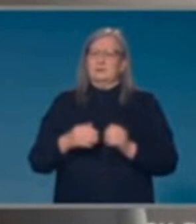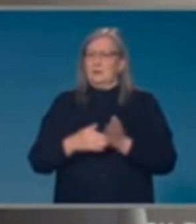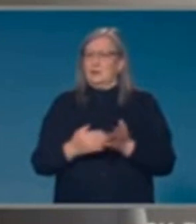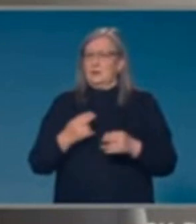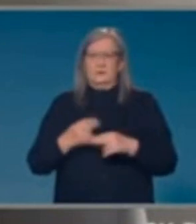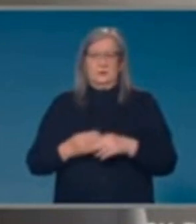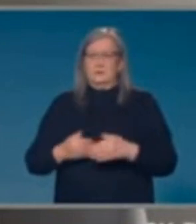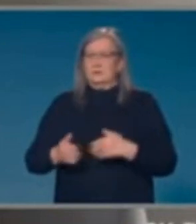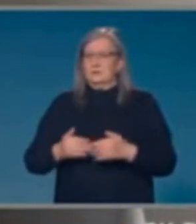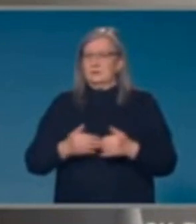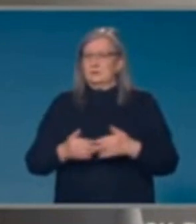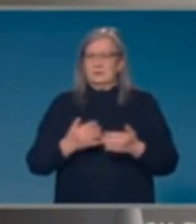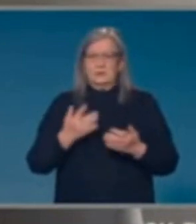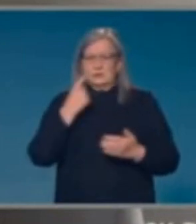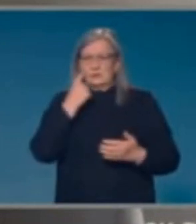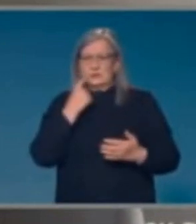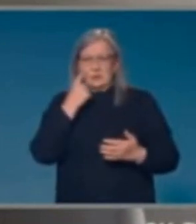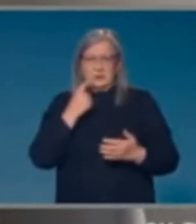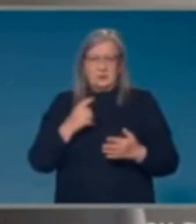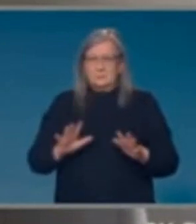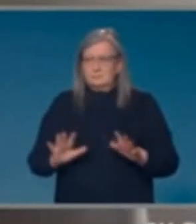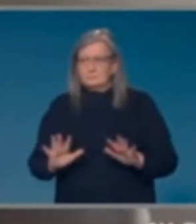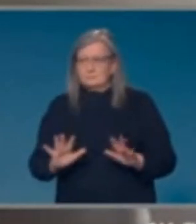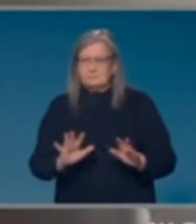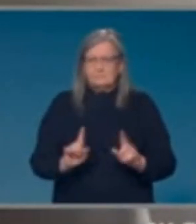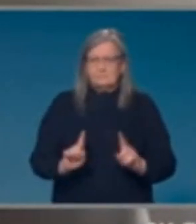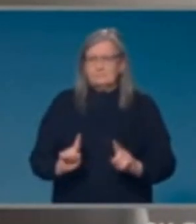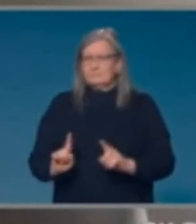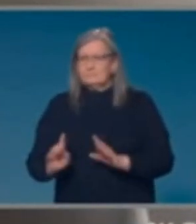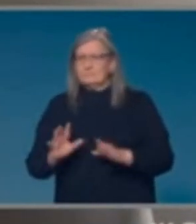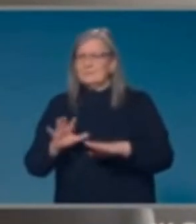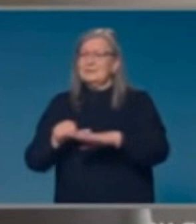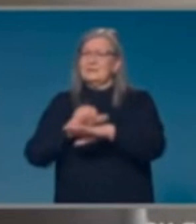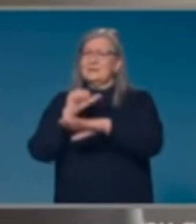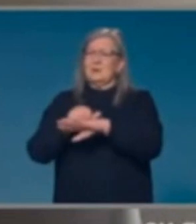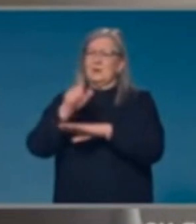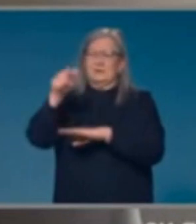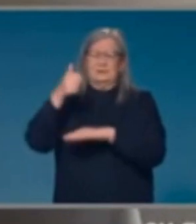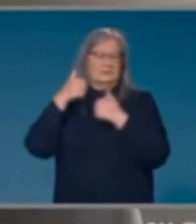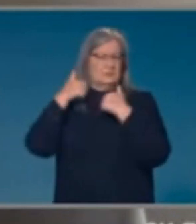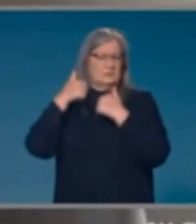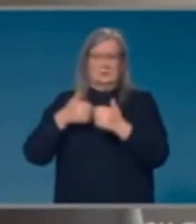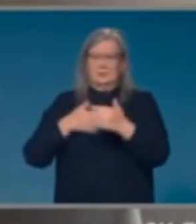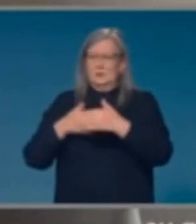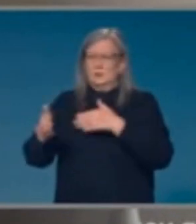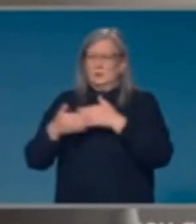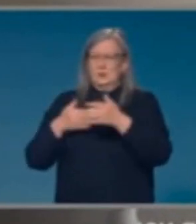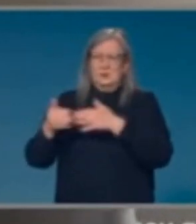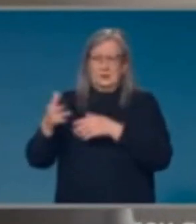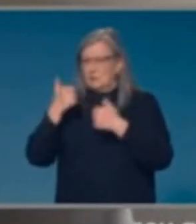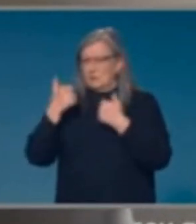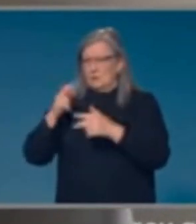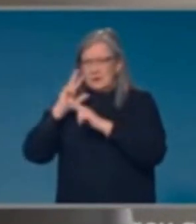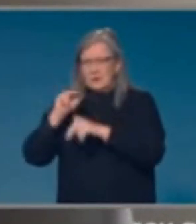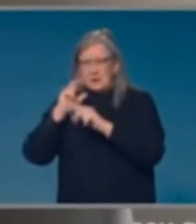they're obviously a highly sophisticated society. They have a very good handle on the disease,